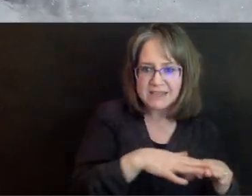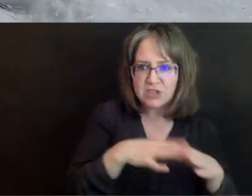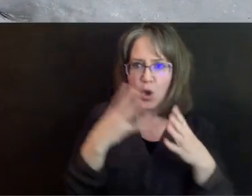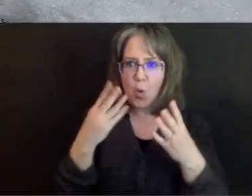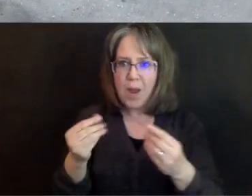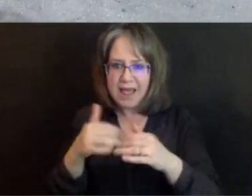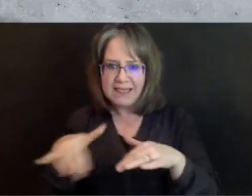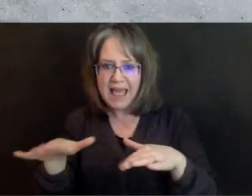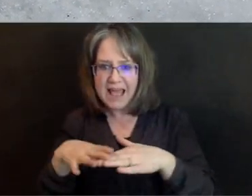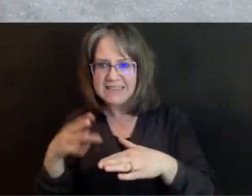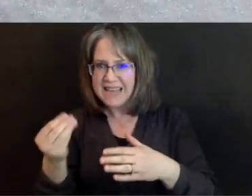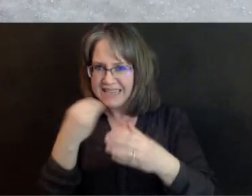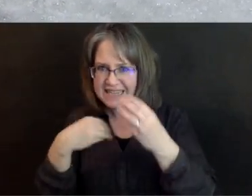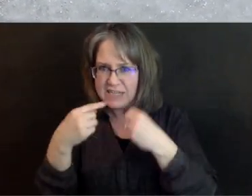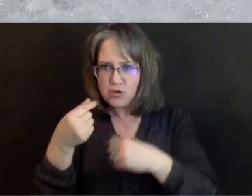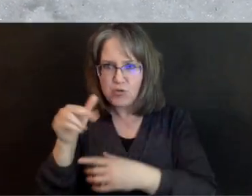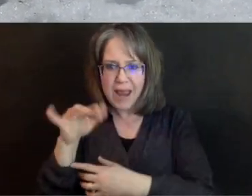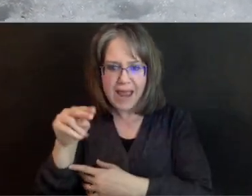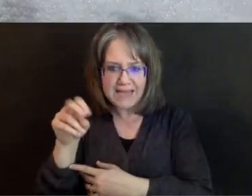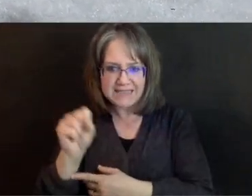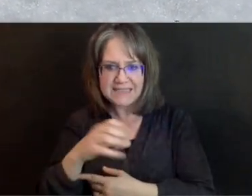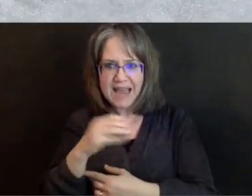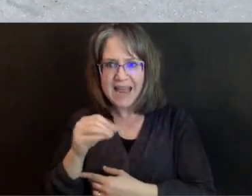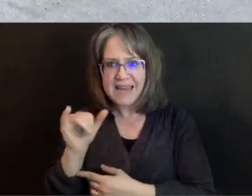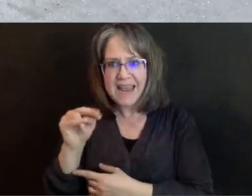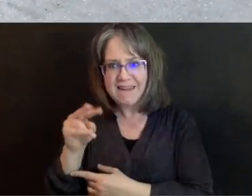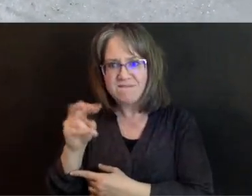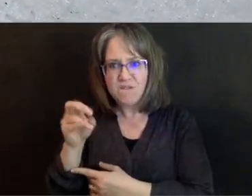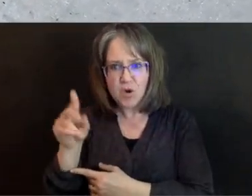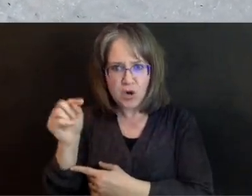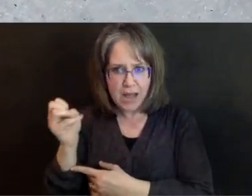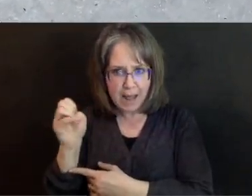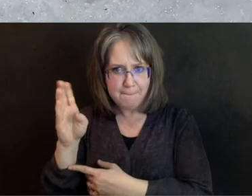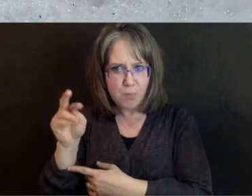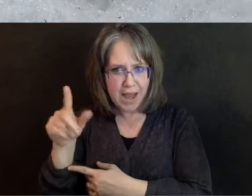It always amazes me how big sandhill crane tracks are.